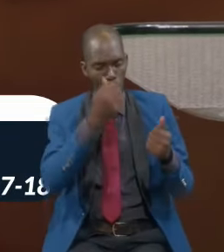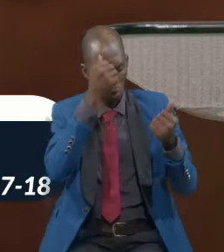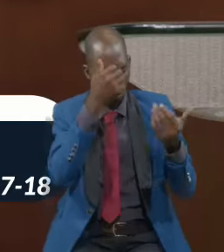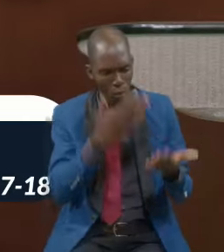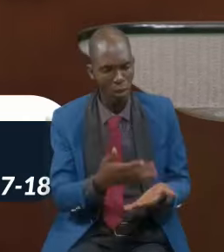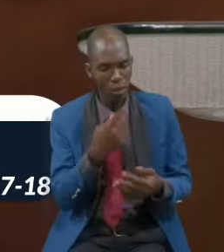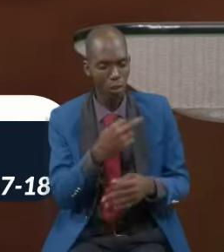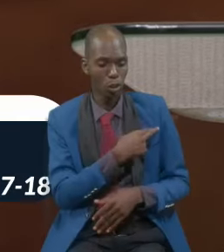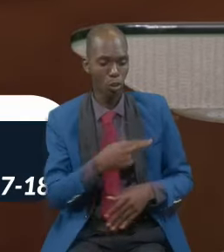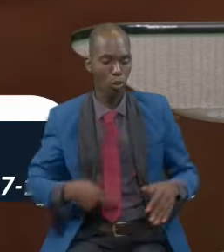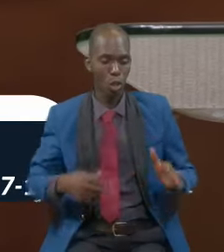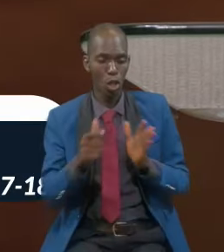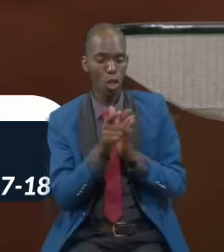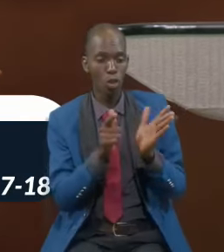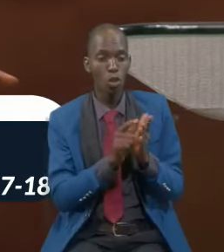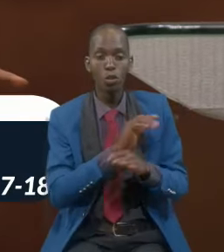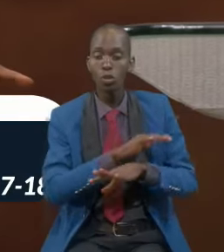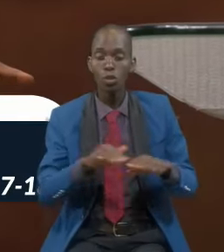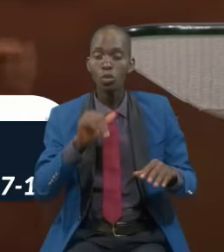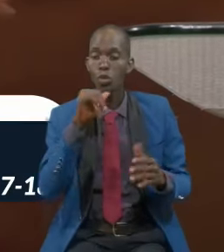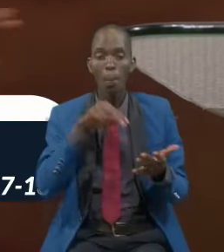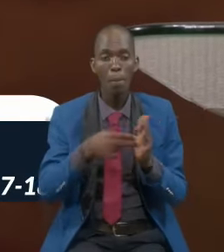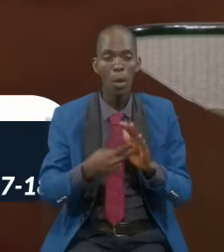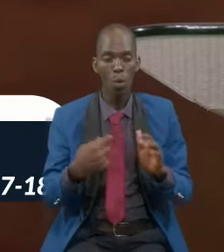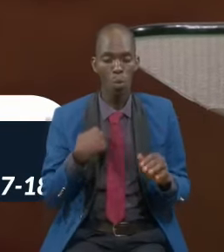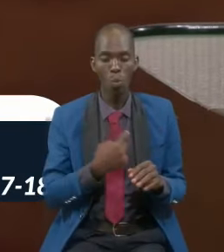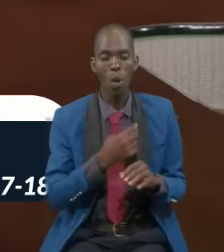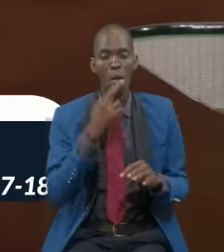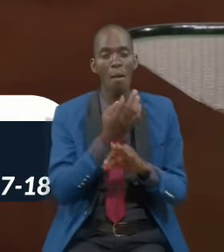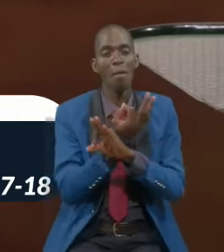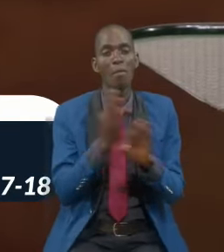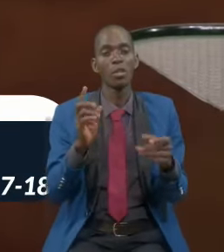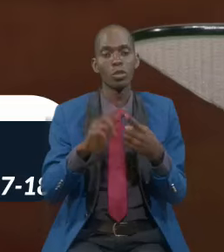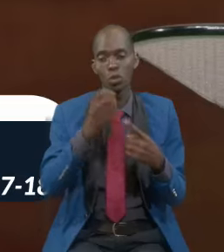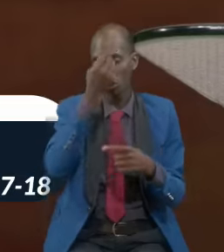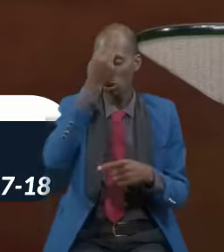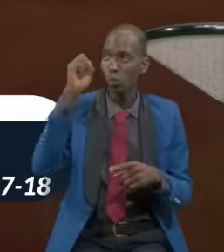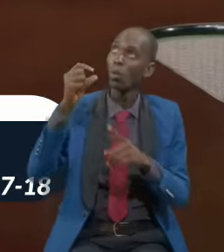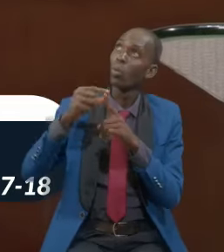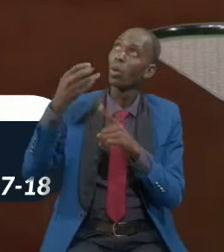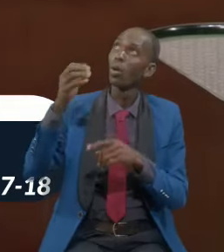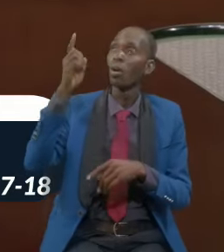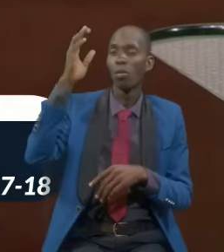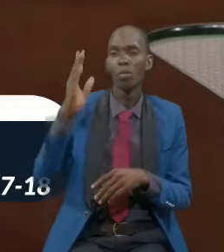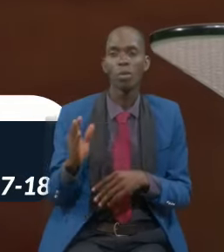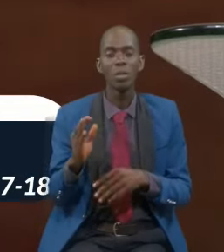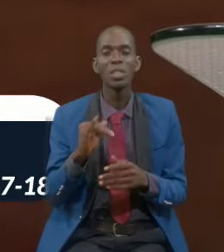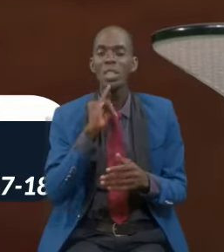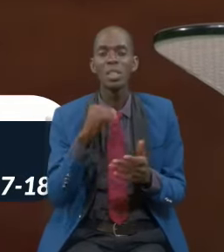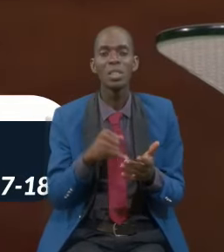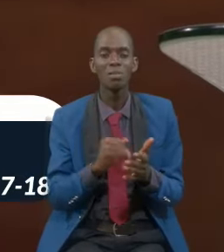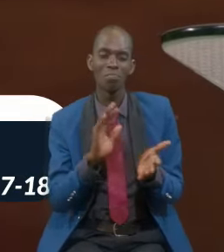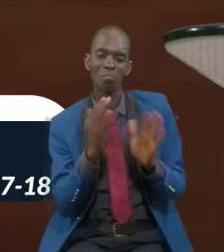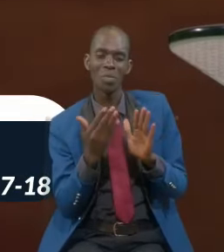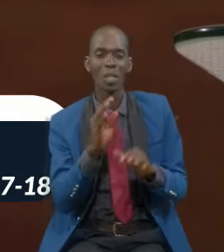not mean that we're going to disobey the word of God. It is like Ephraim,